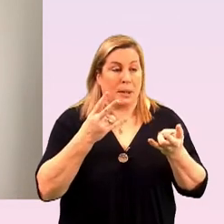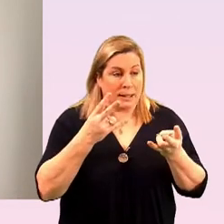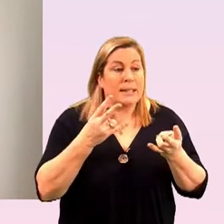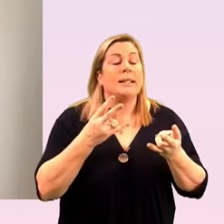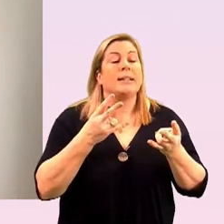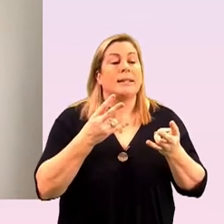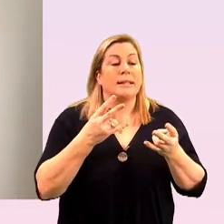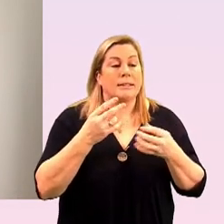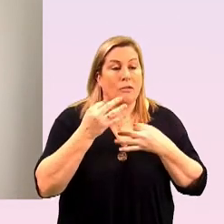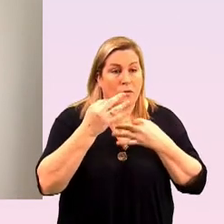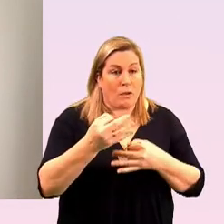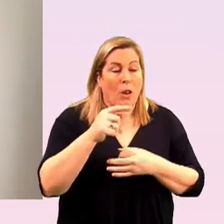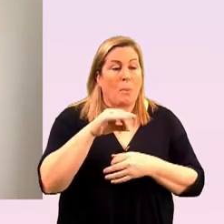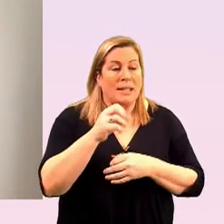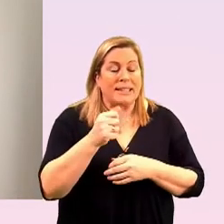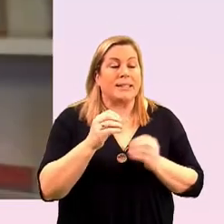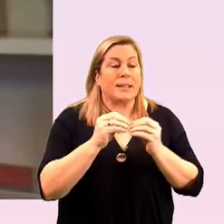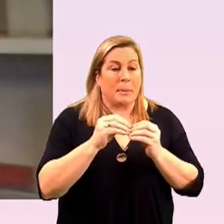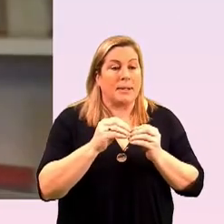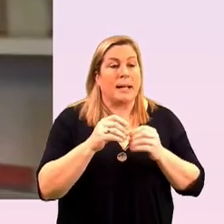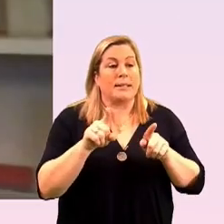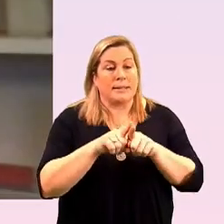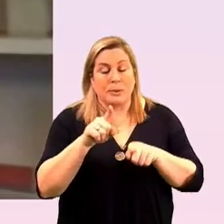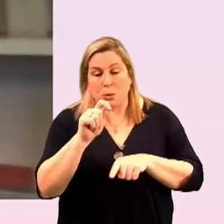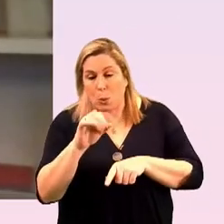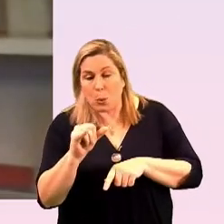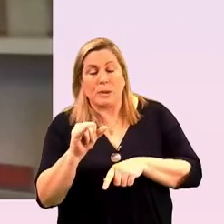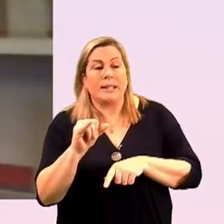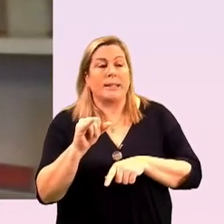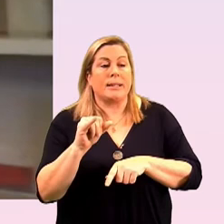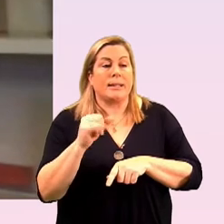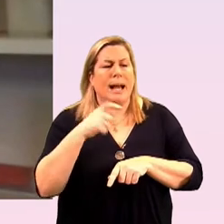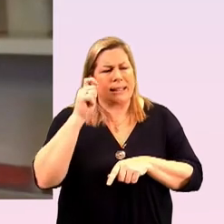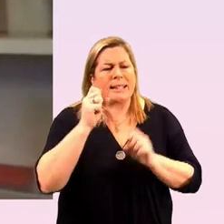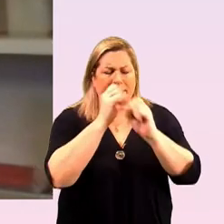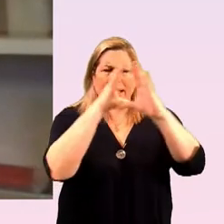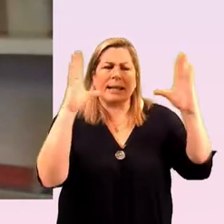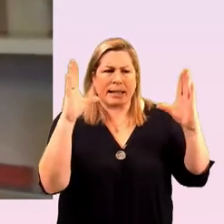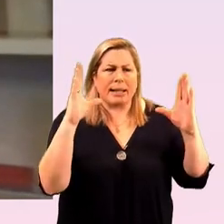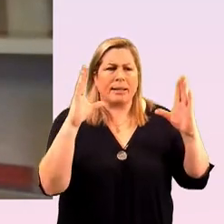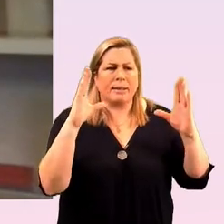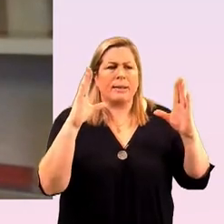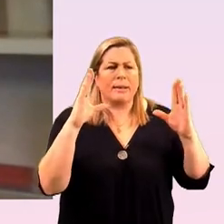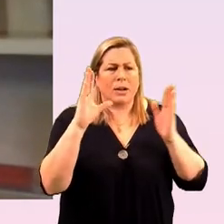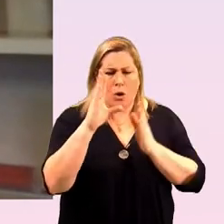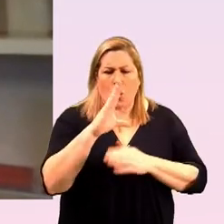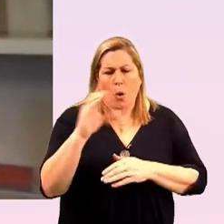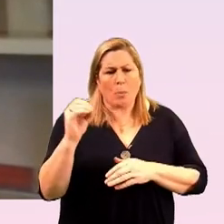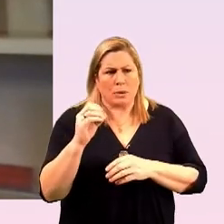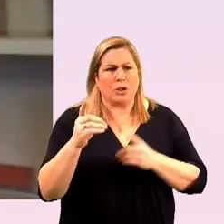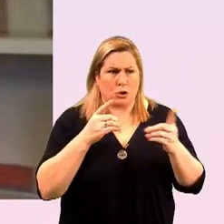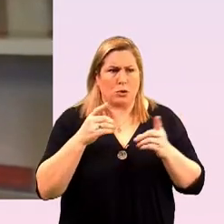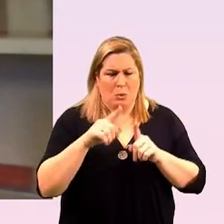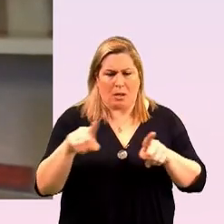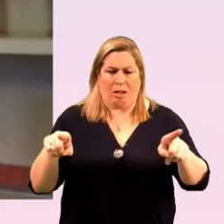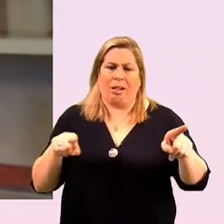because I think to Tony's point, I think it's clear that corporates do lag social change,